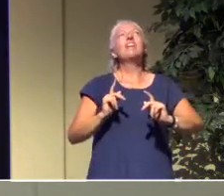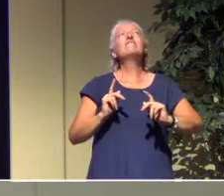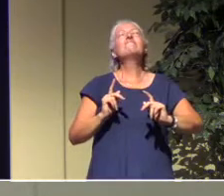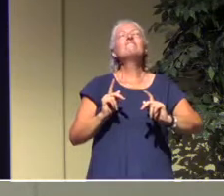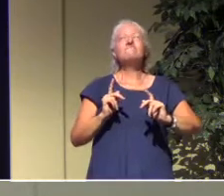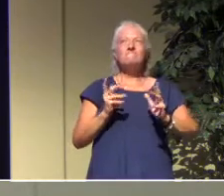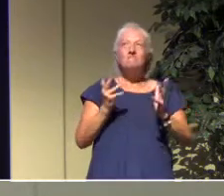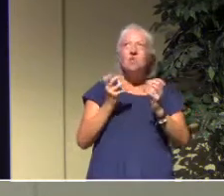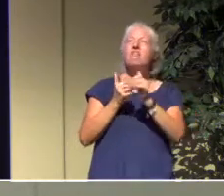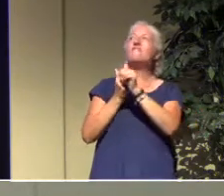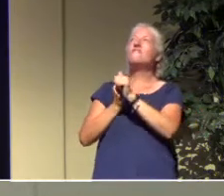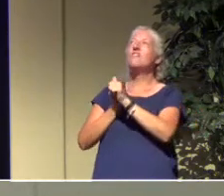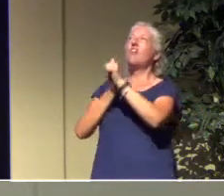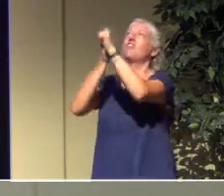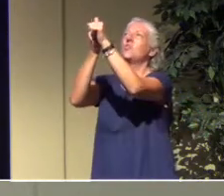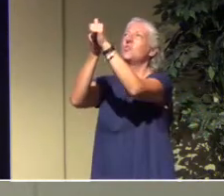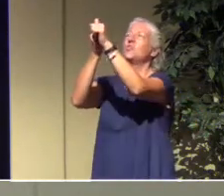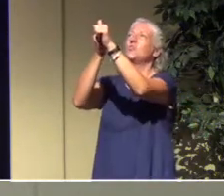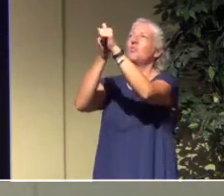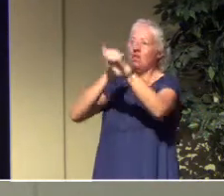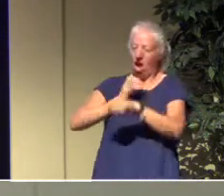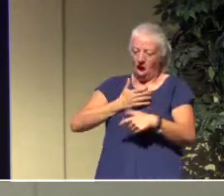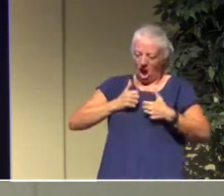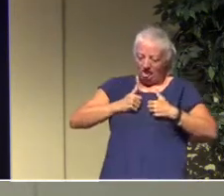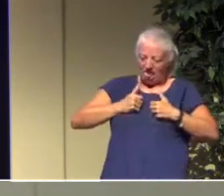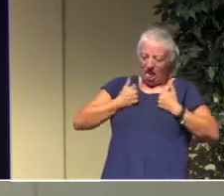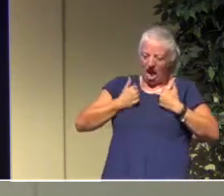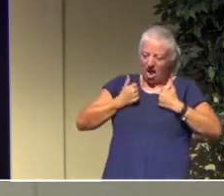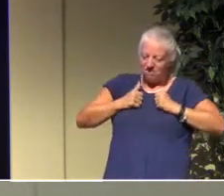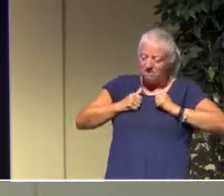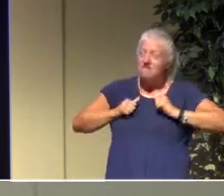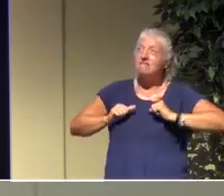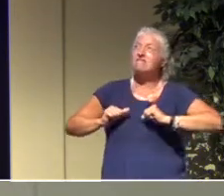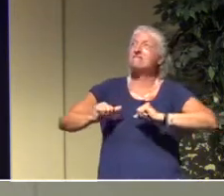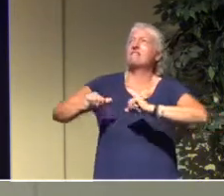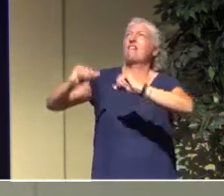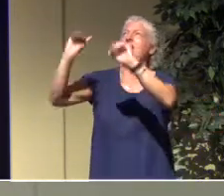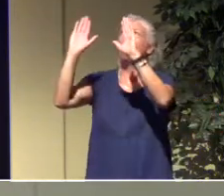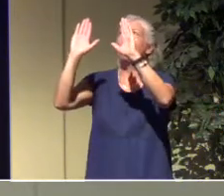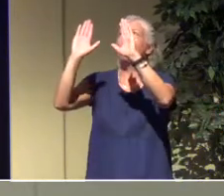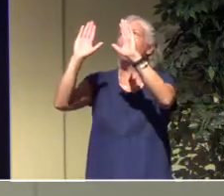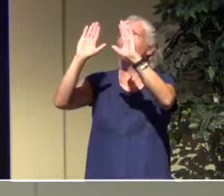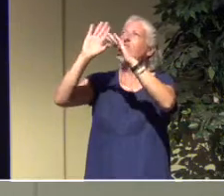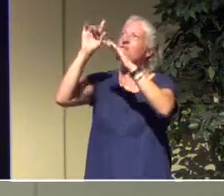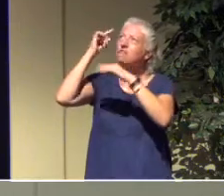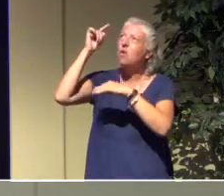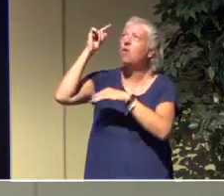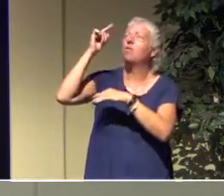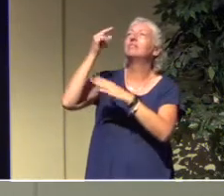to follow you and lay down our lives and give it all for the sake of the gospel.